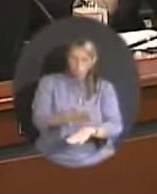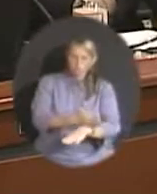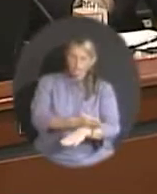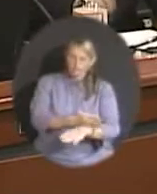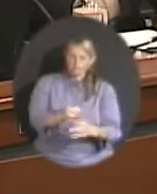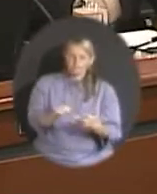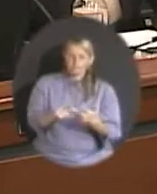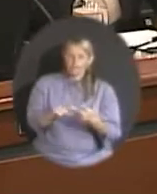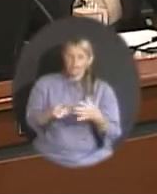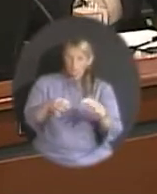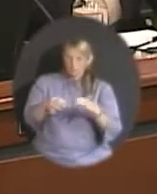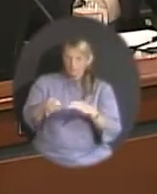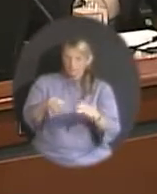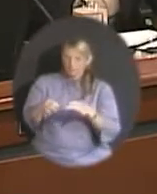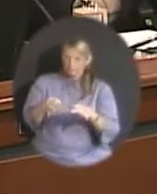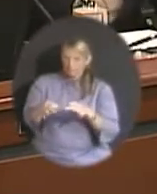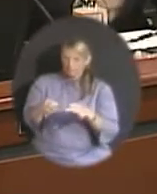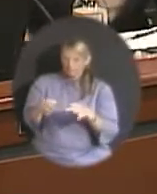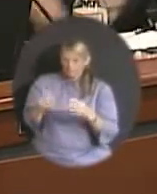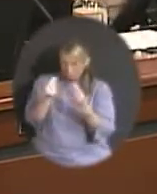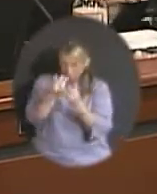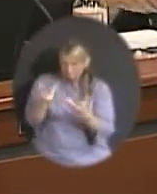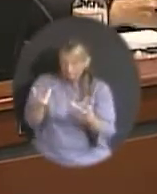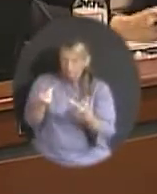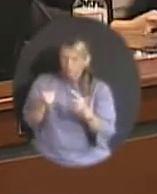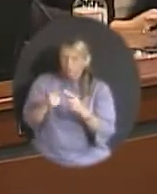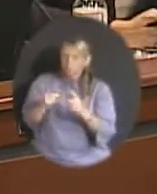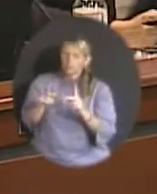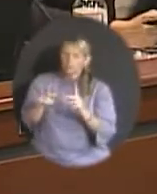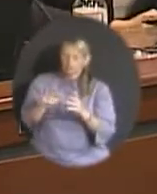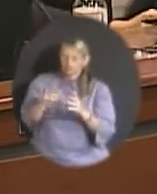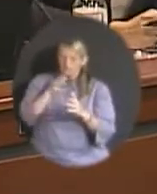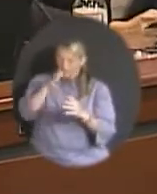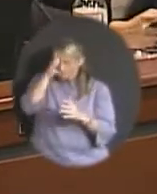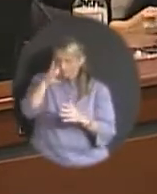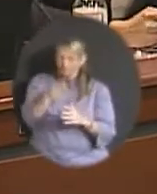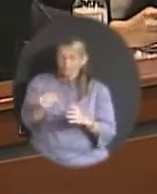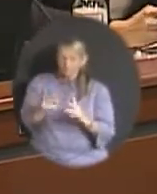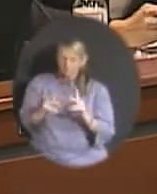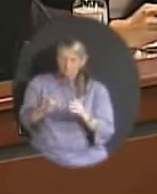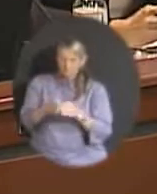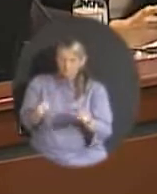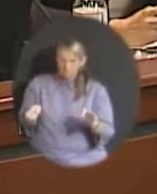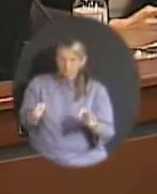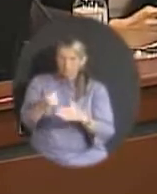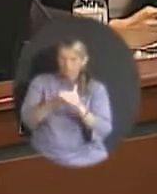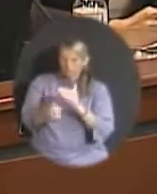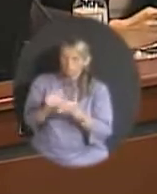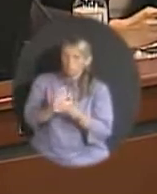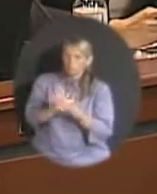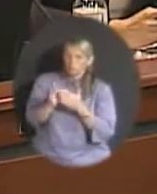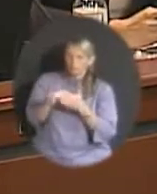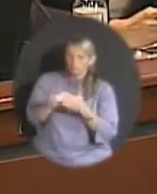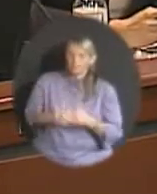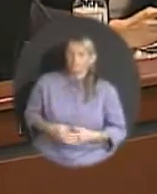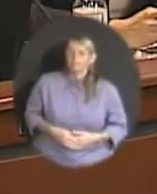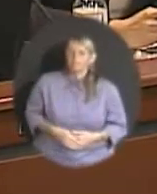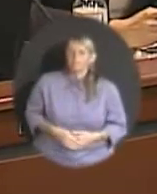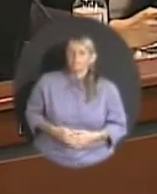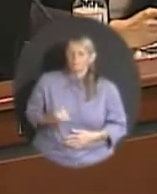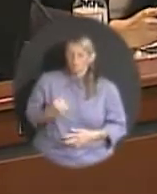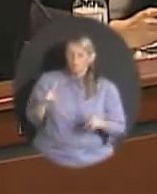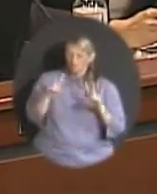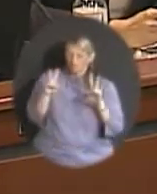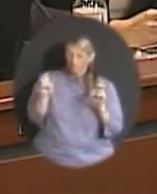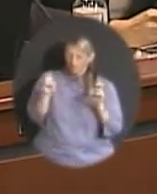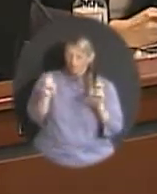to parents and community needs under locally elected boards and school leadership. And one of the topics that came